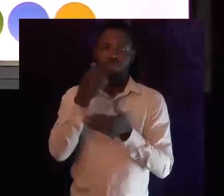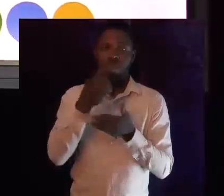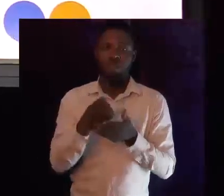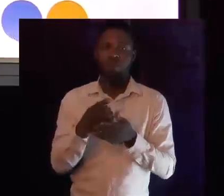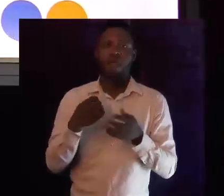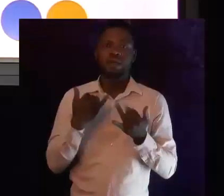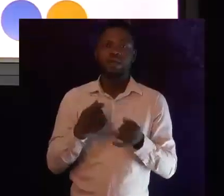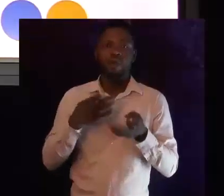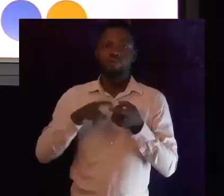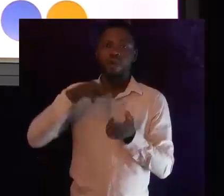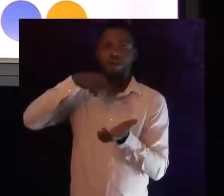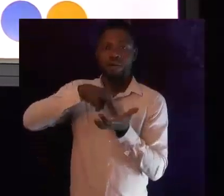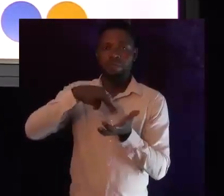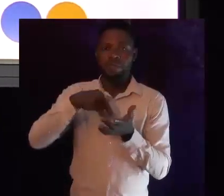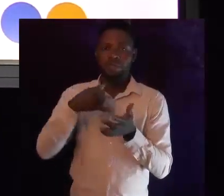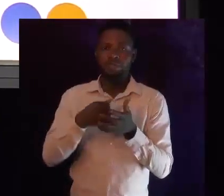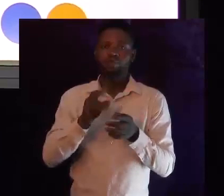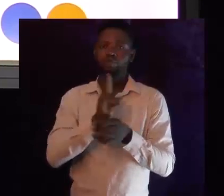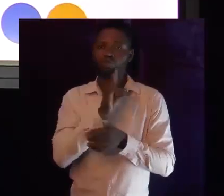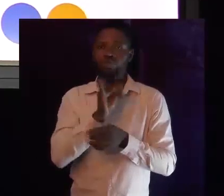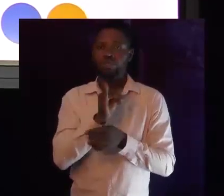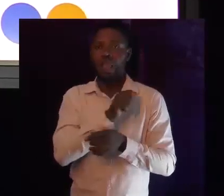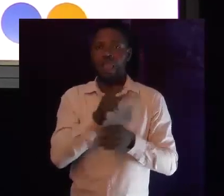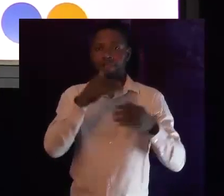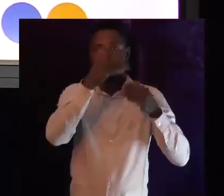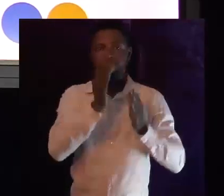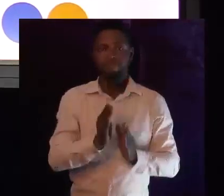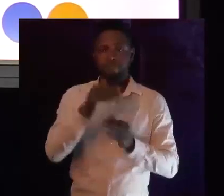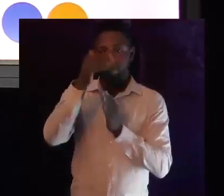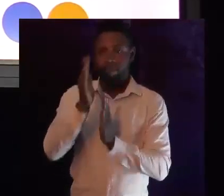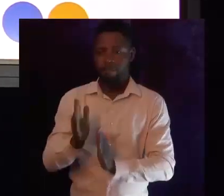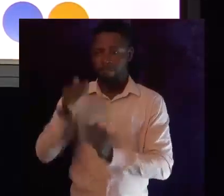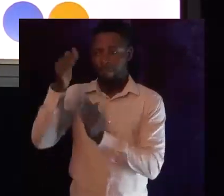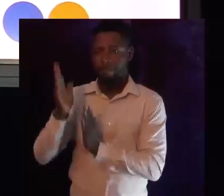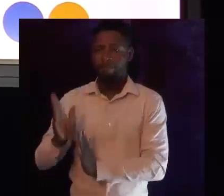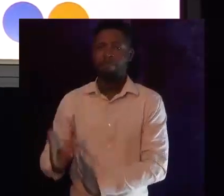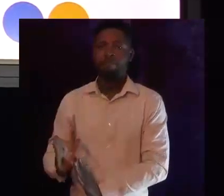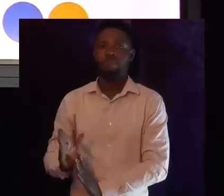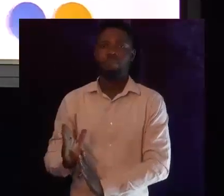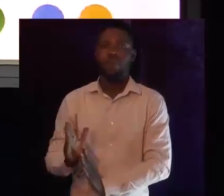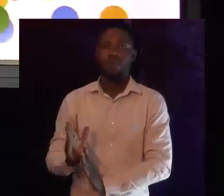try and represent it using a bar graph. So we'll go again.